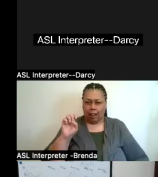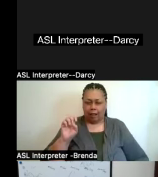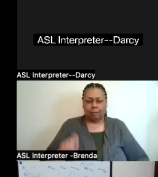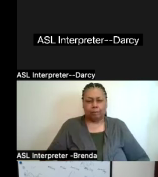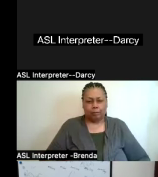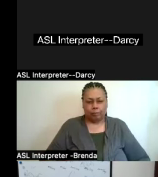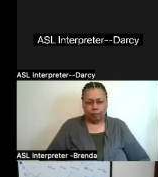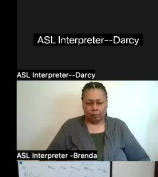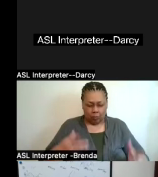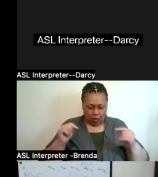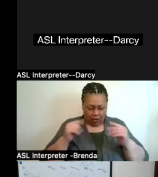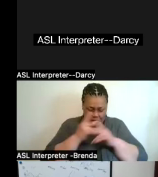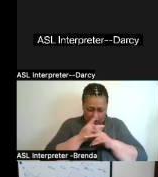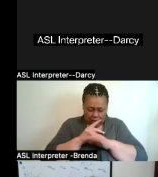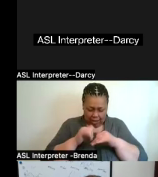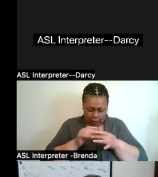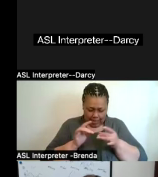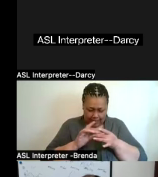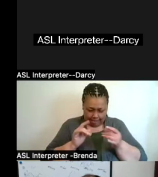trying to think of the best way to put this.